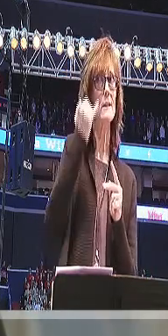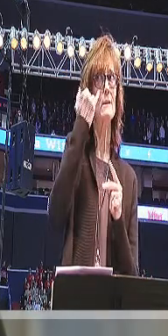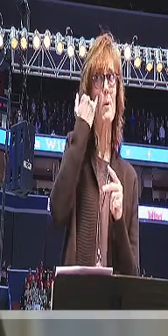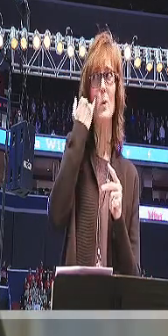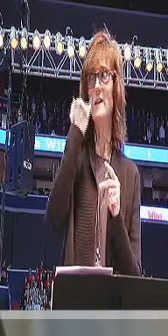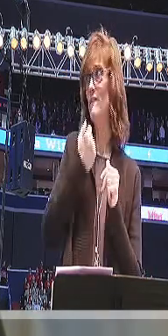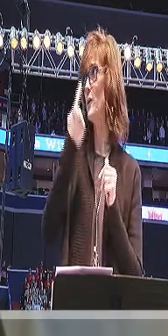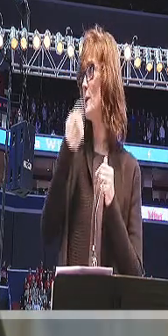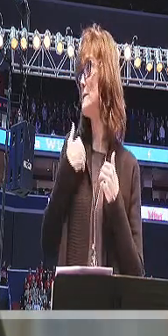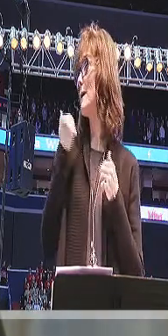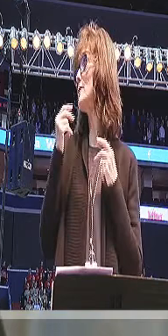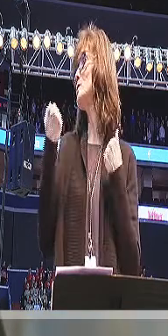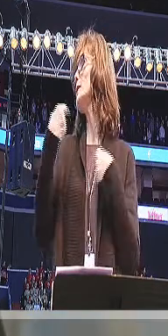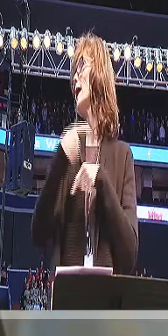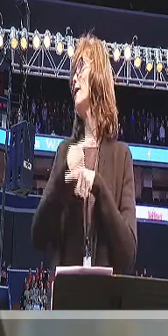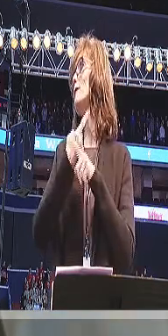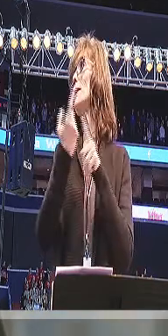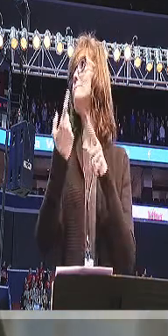isn't it?